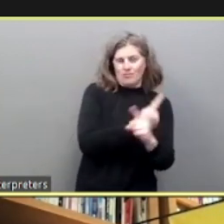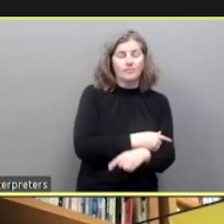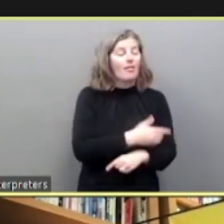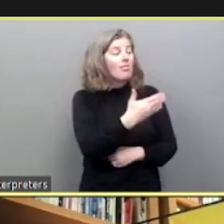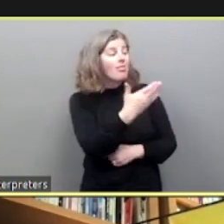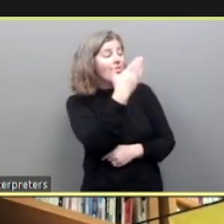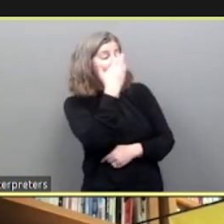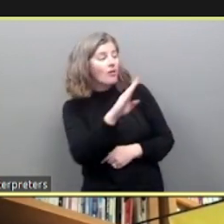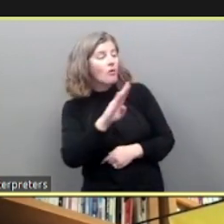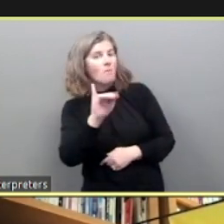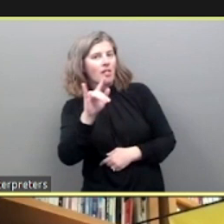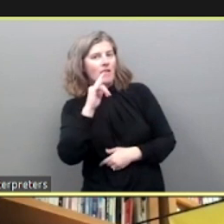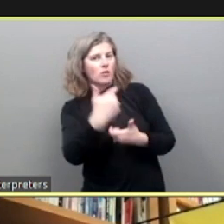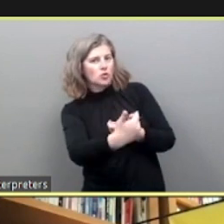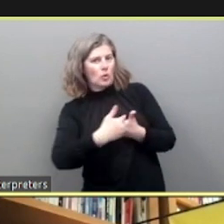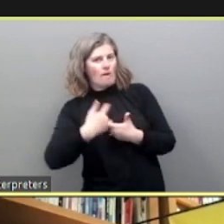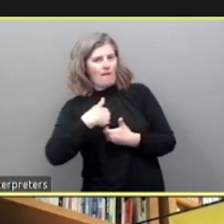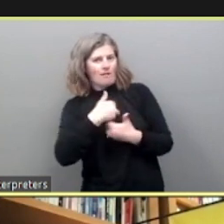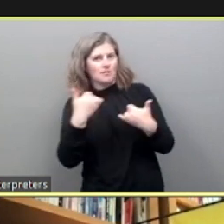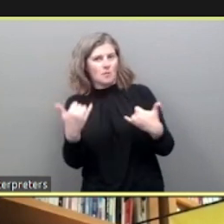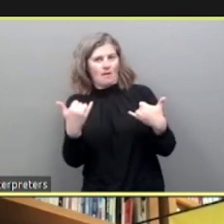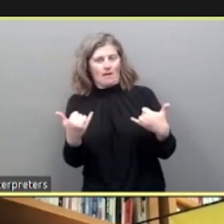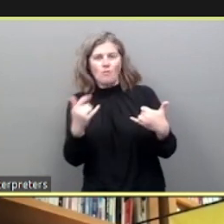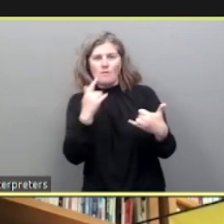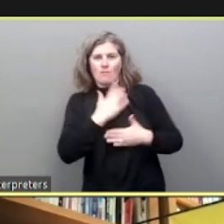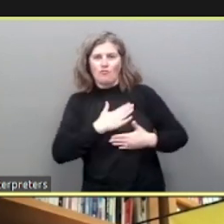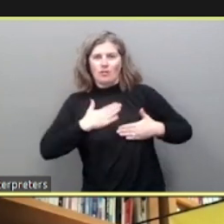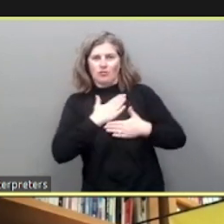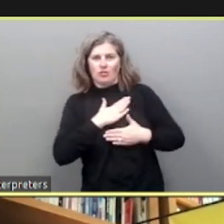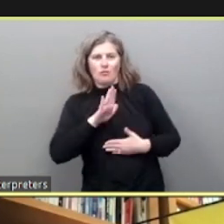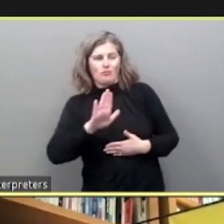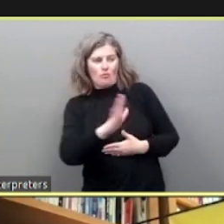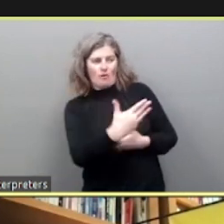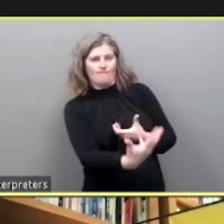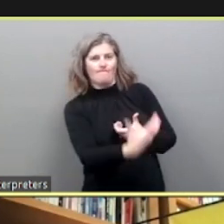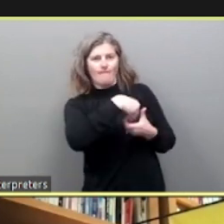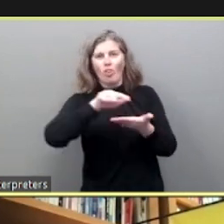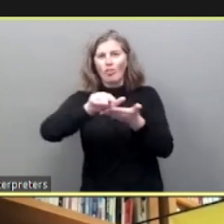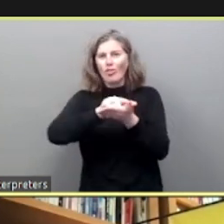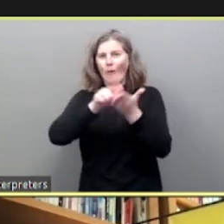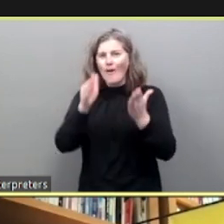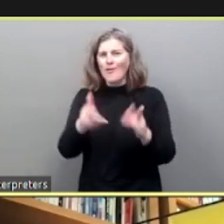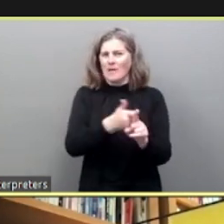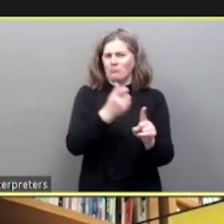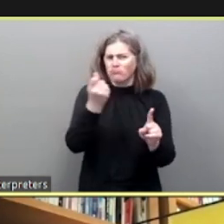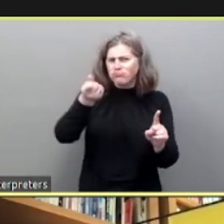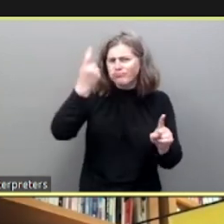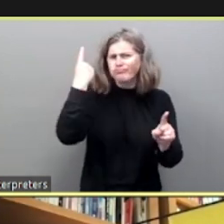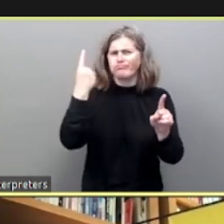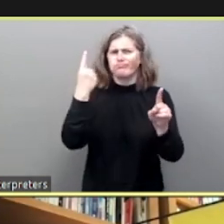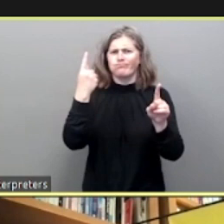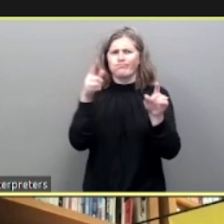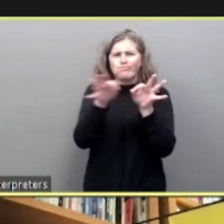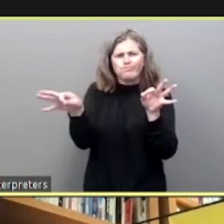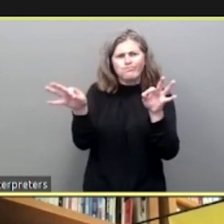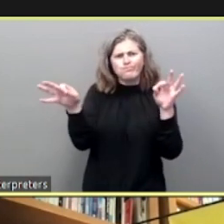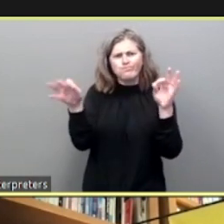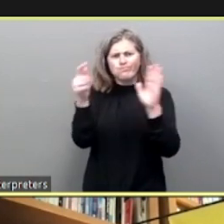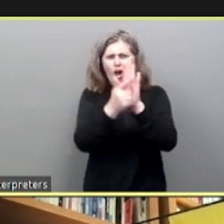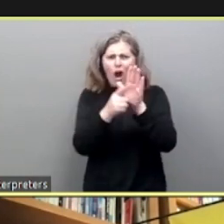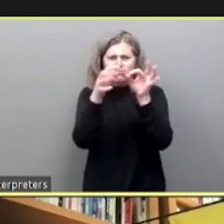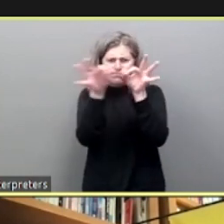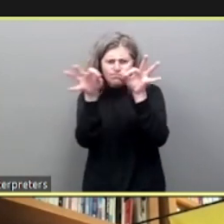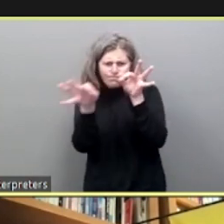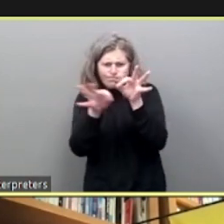us today, Billy. I appreciate having a lawyer who understands the intricacies of the law.